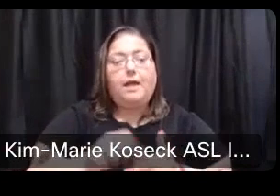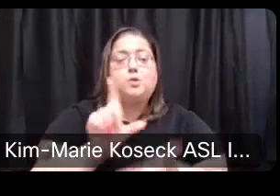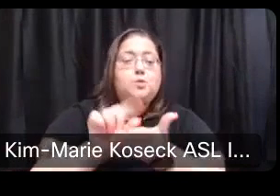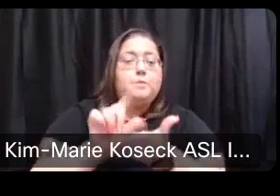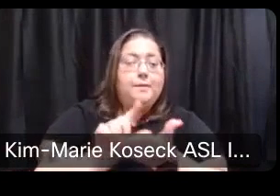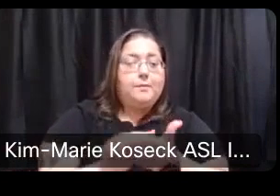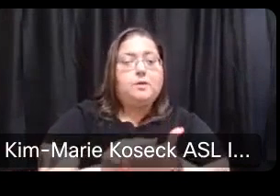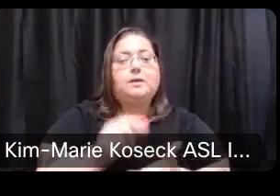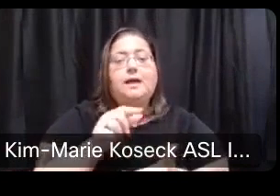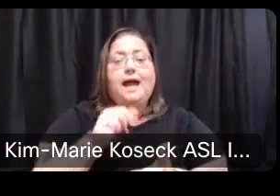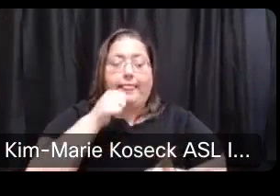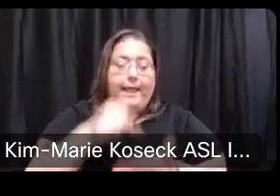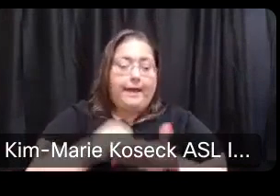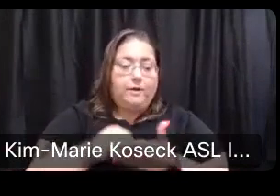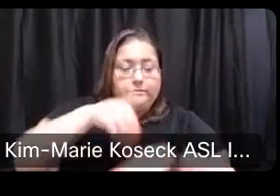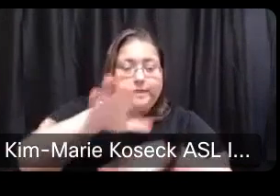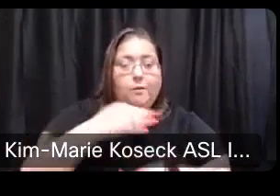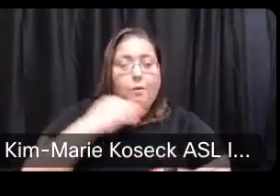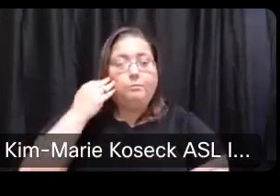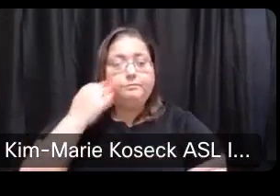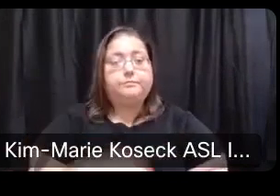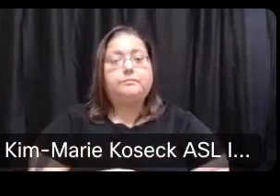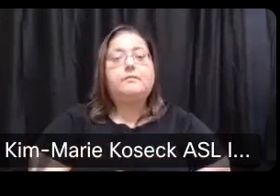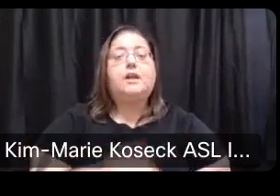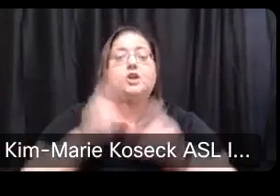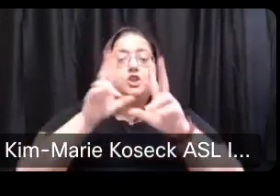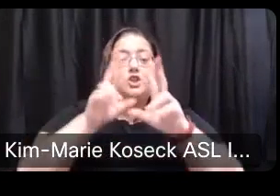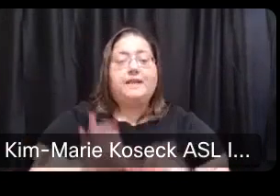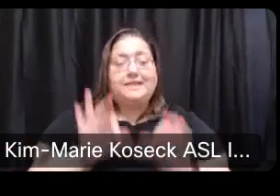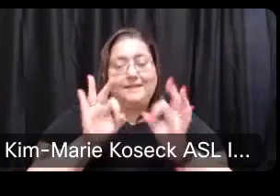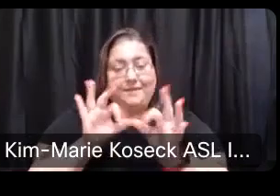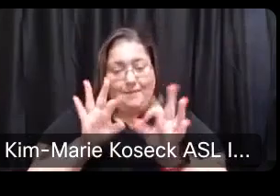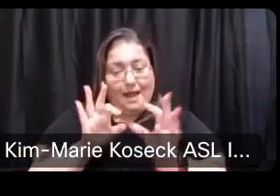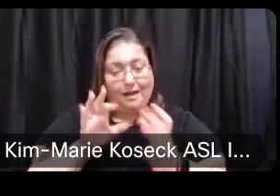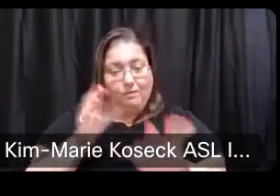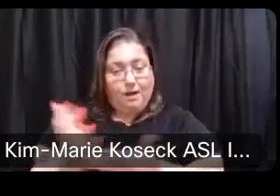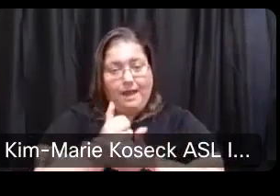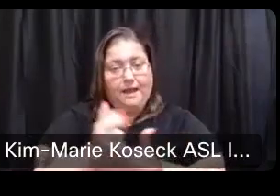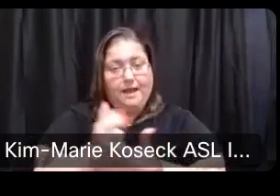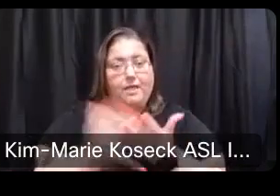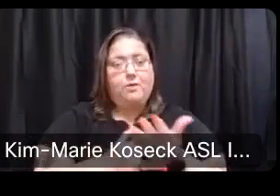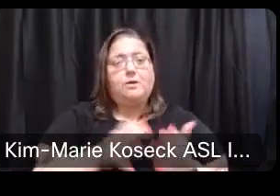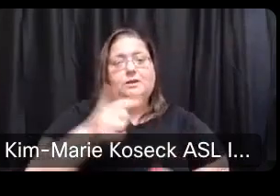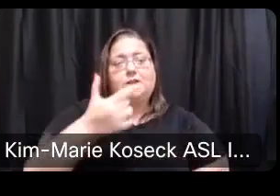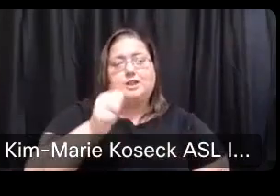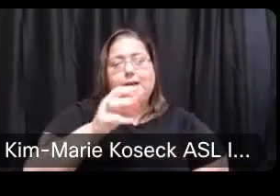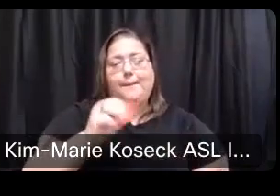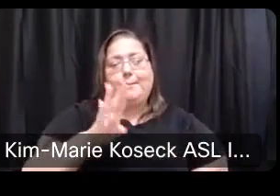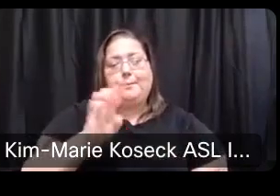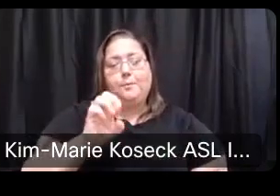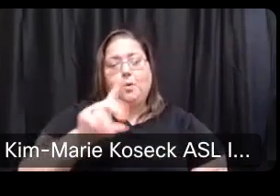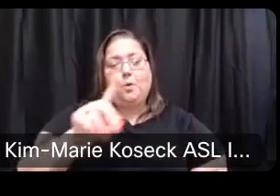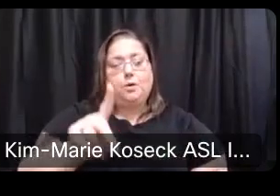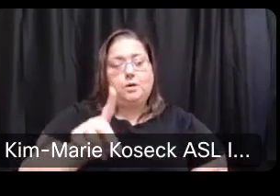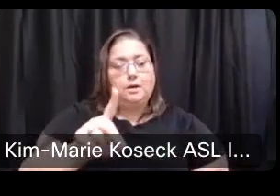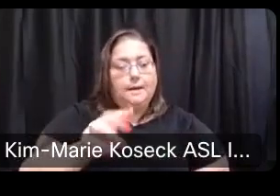and newsletters. Surveys and feedback were collected through tools like Jamboard, Mentimeter,